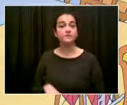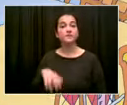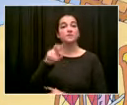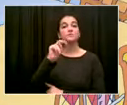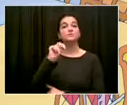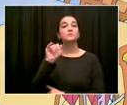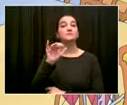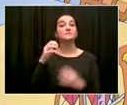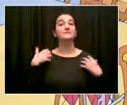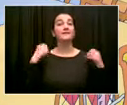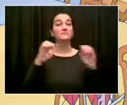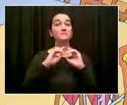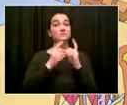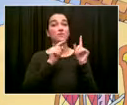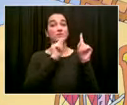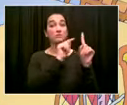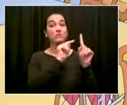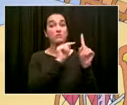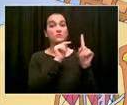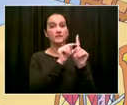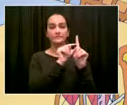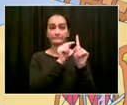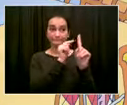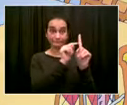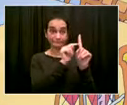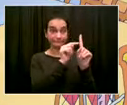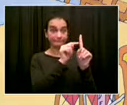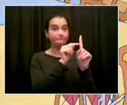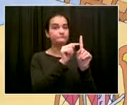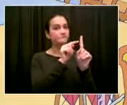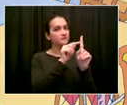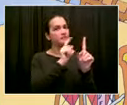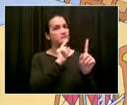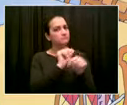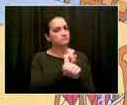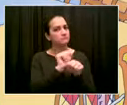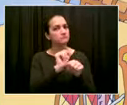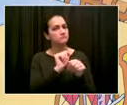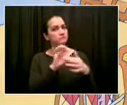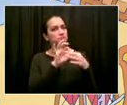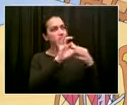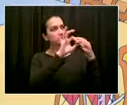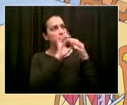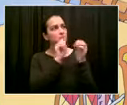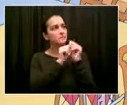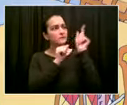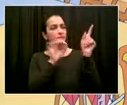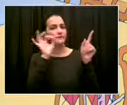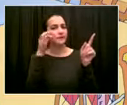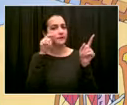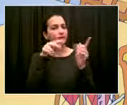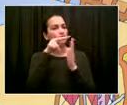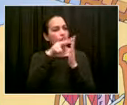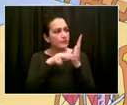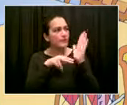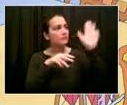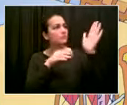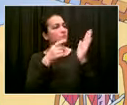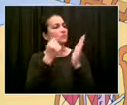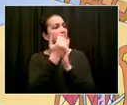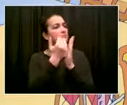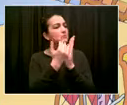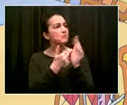has to interpret the guidance, and the health department in New York City has sent a formal advisory out saying we want to see everyone get a booster.